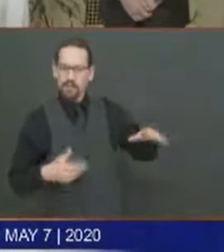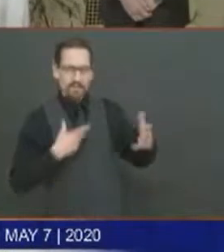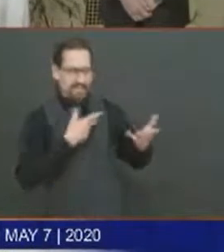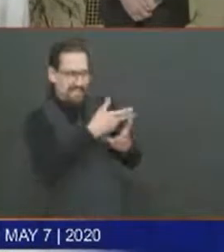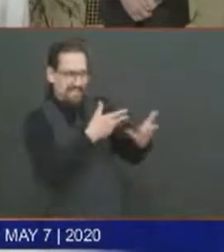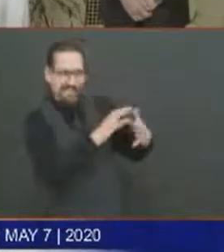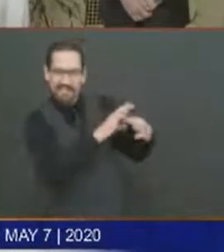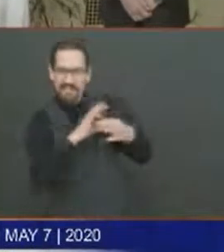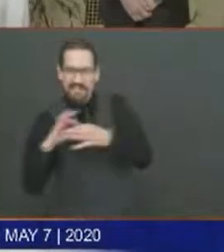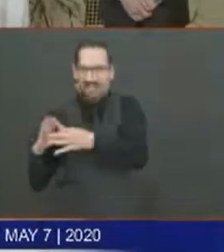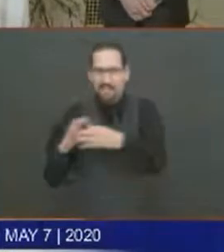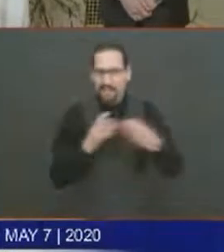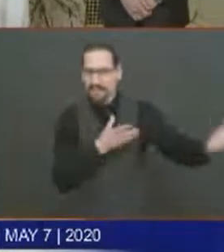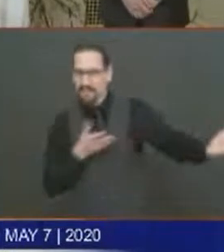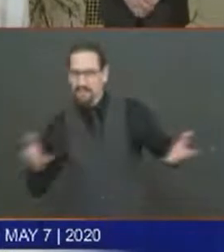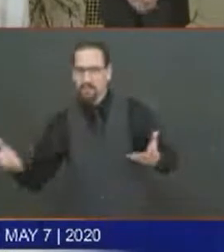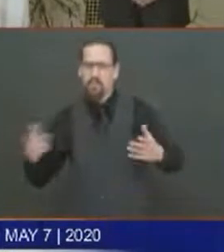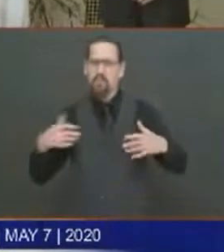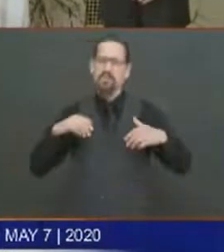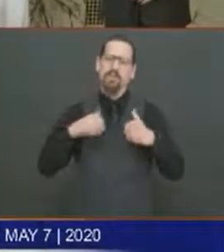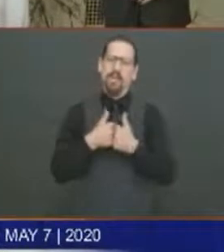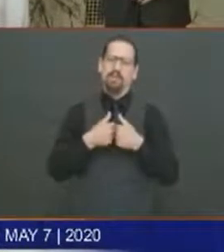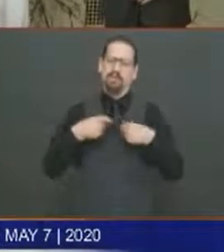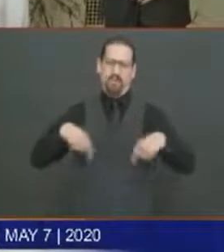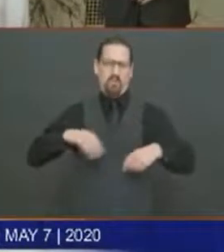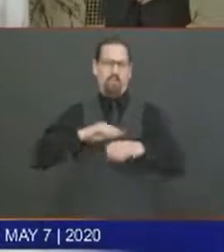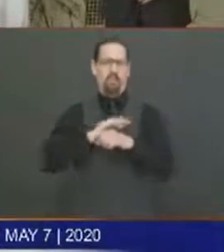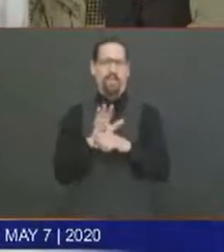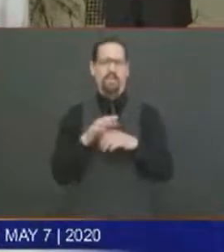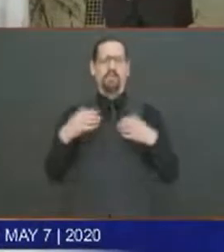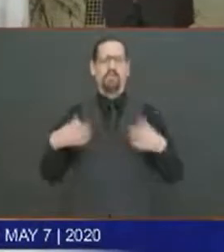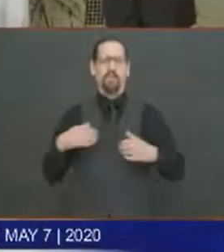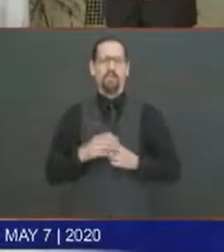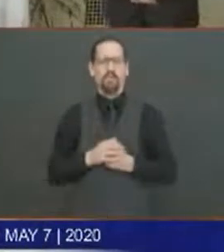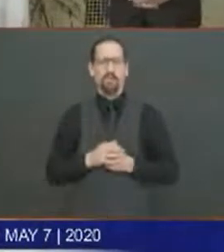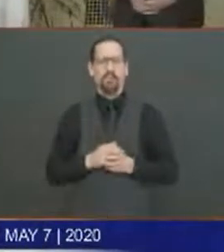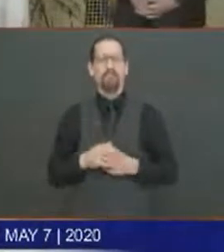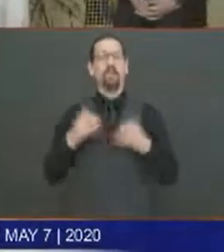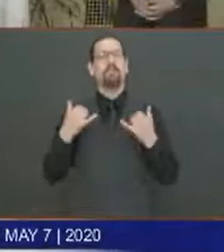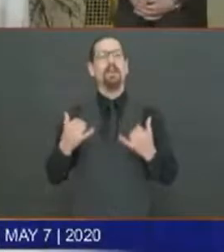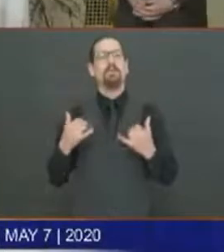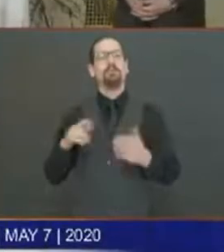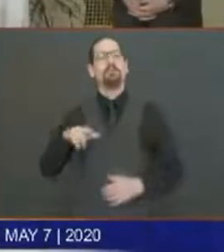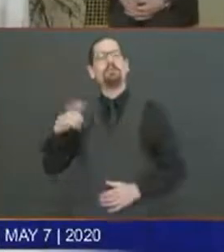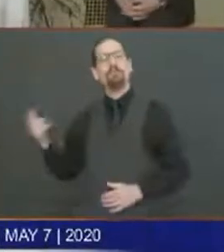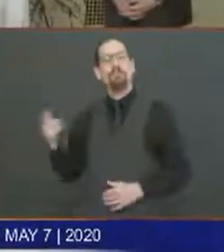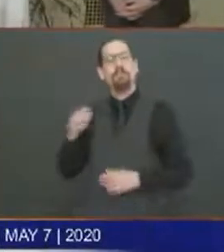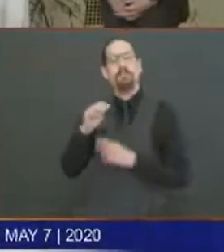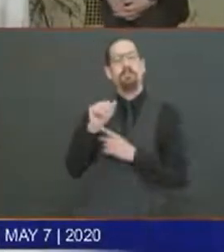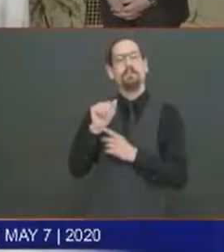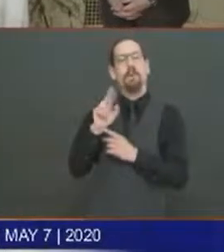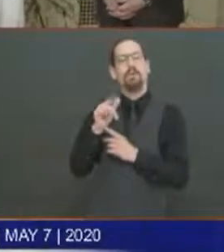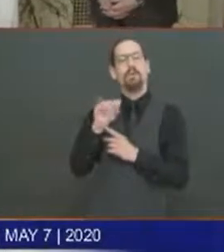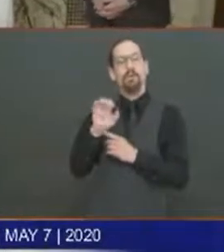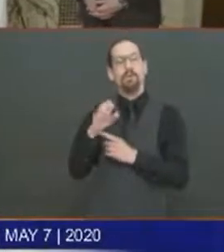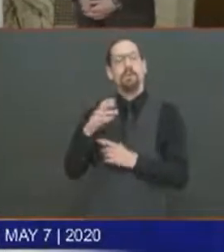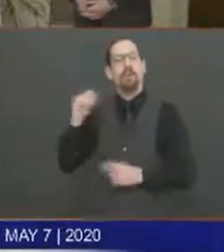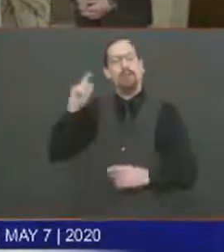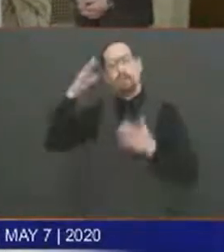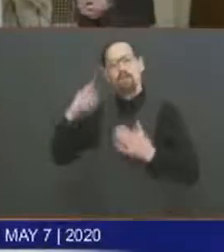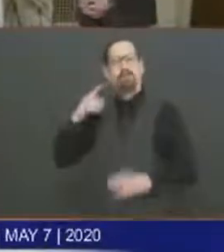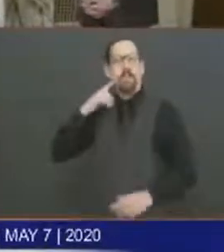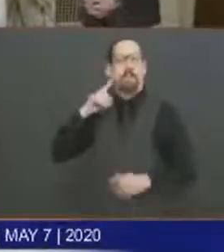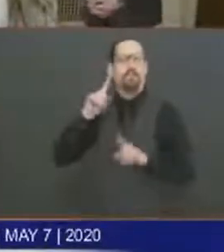that, I will pass things over to Margie and the governor for us to get started with questions.